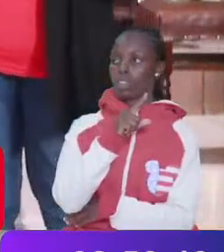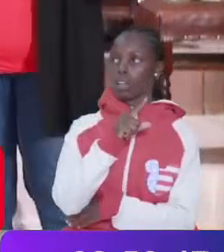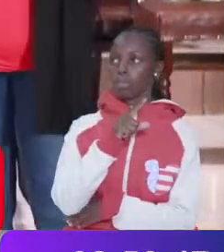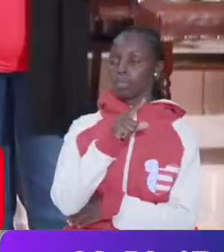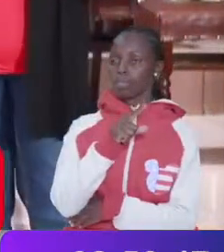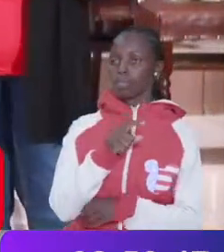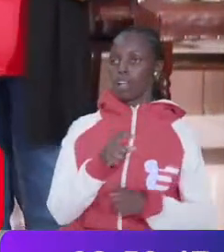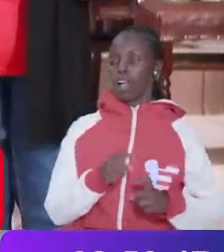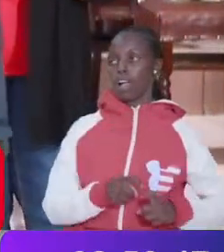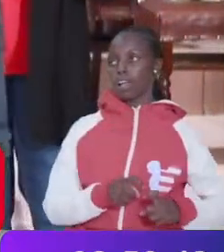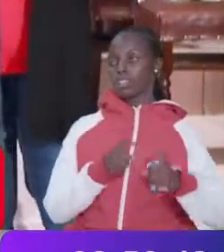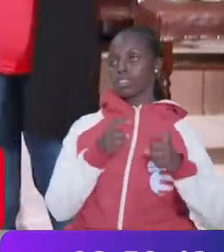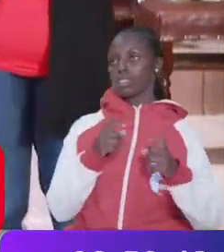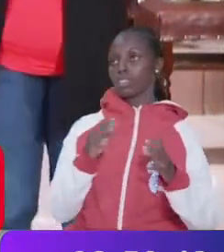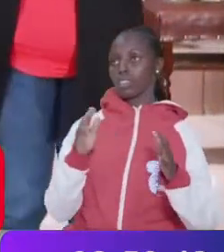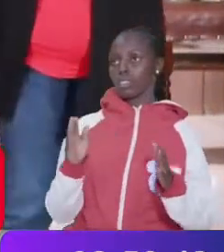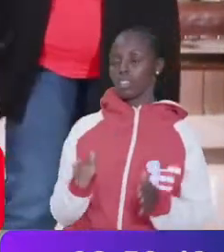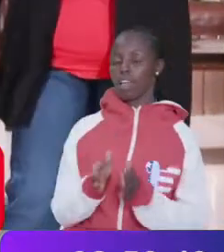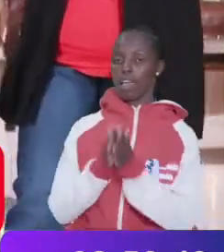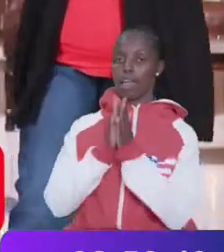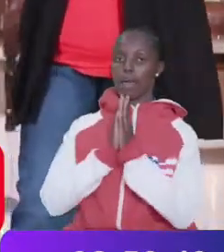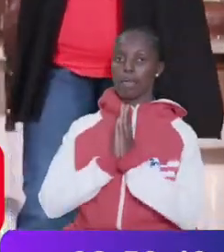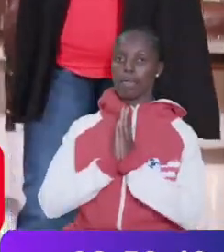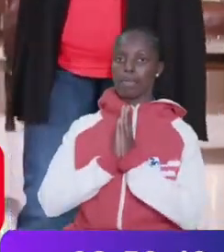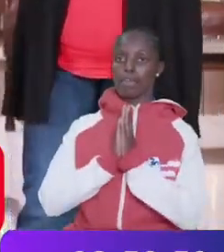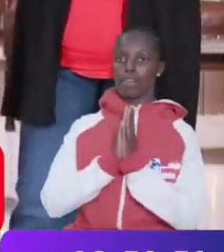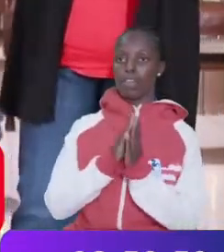unioshe kwa damu yako.